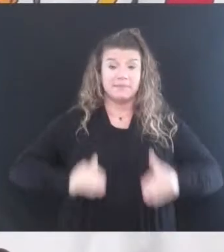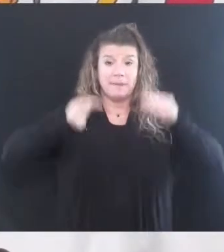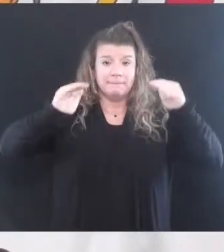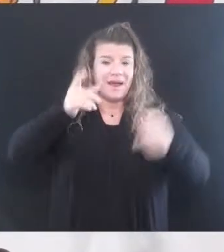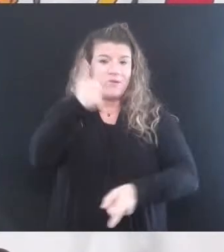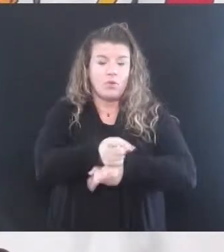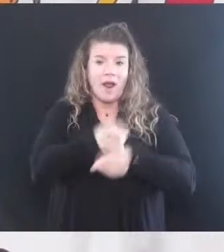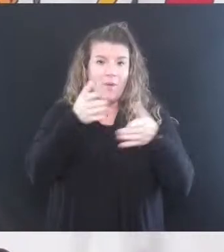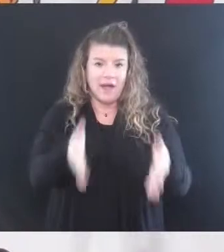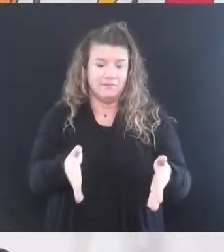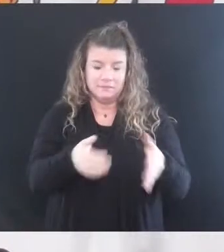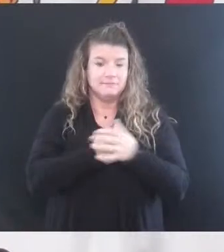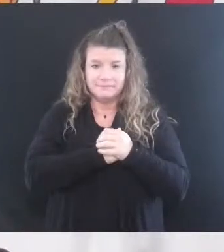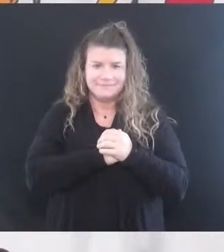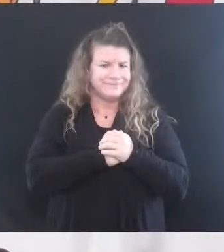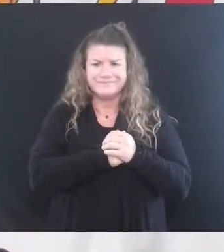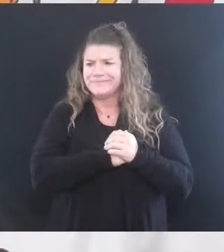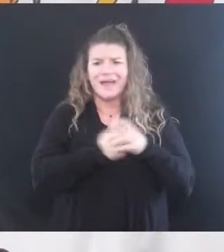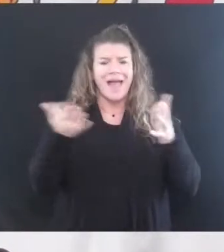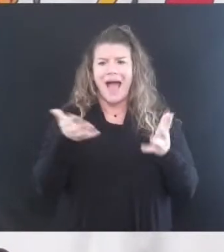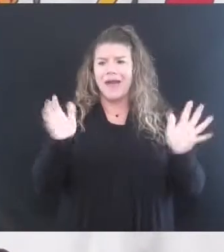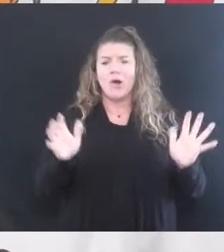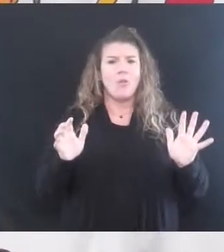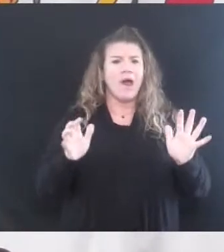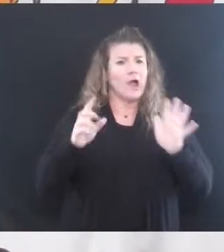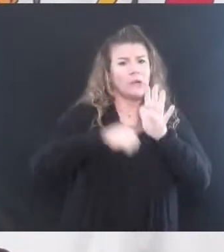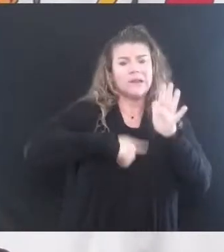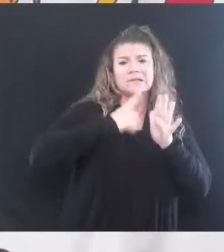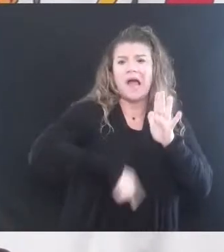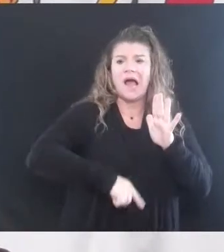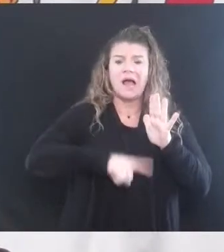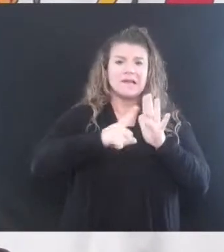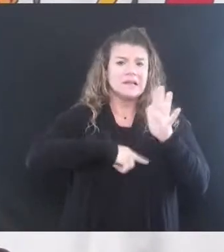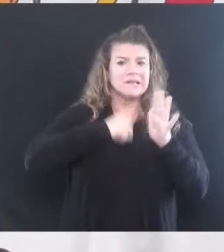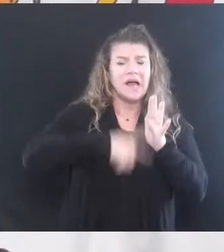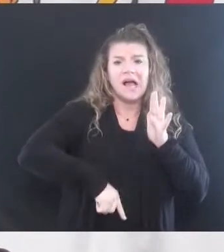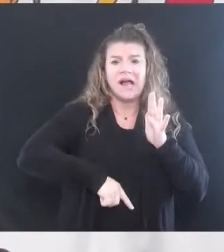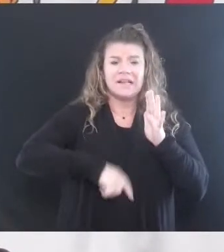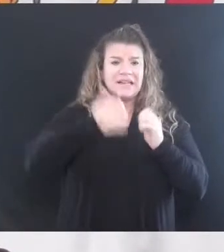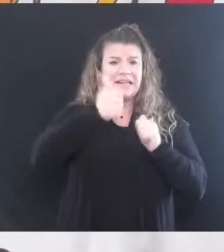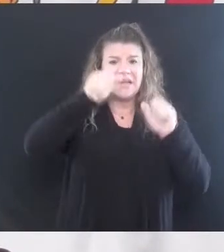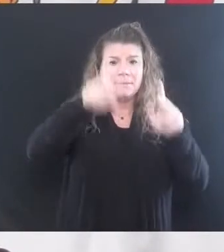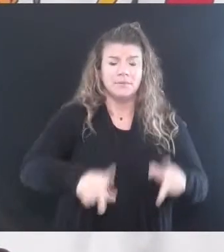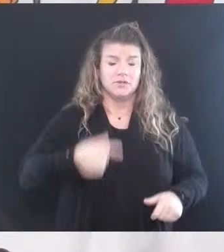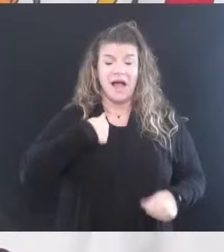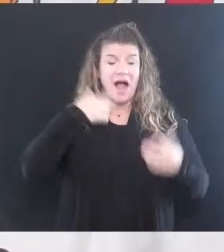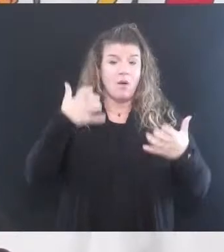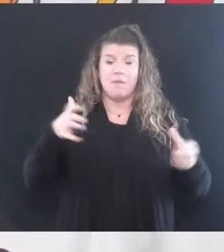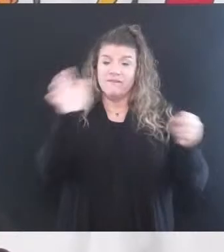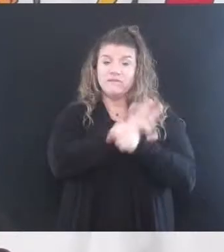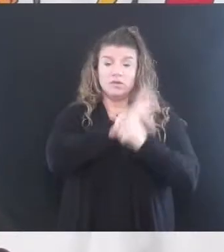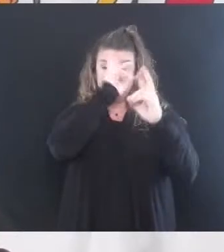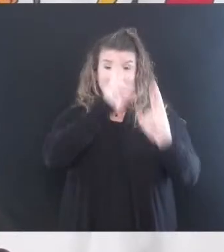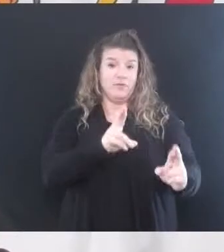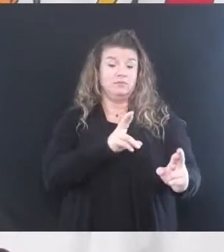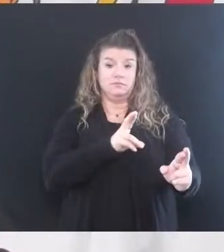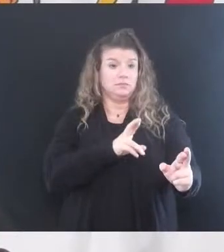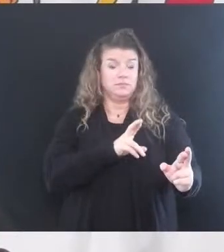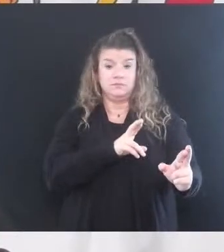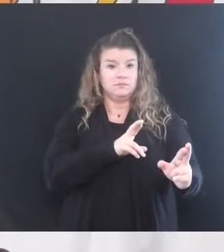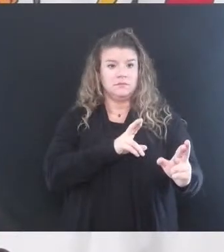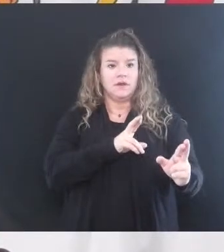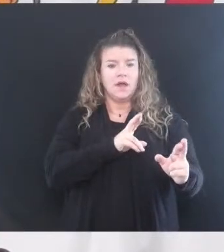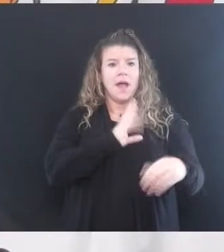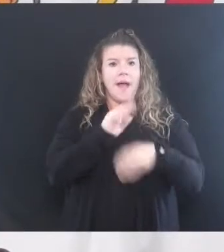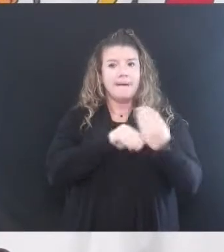want to cast any stones in any way. We want to be totally respectful, as I've been through this whole thing,